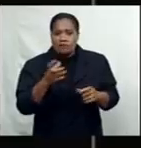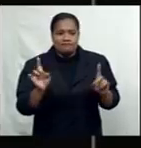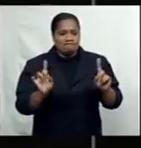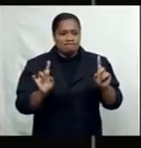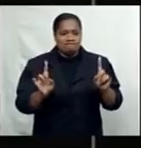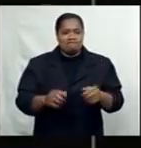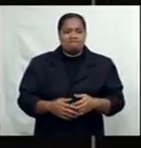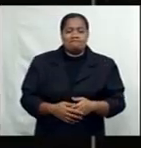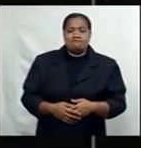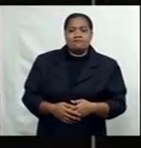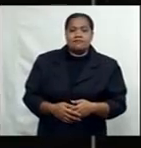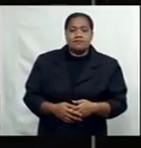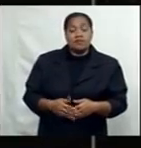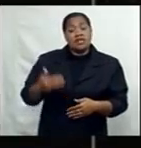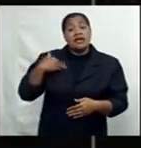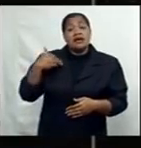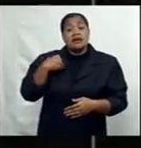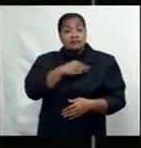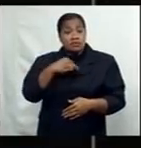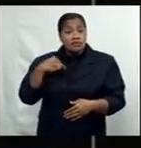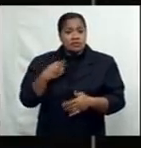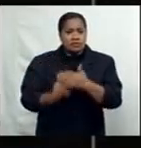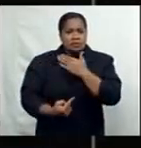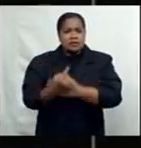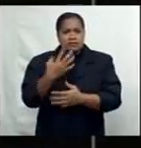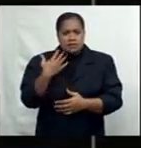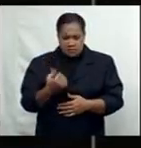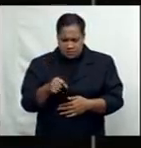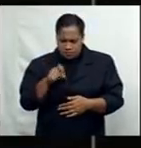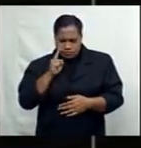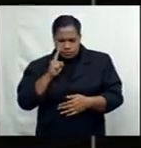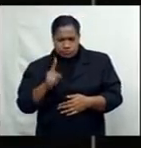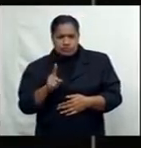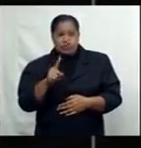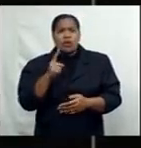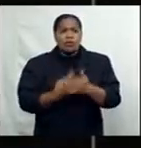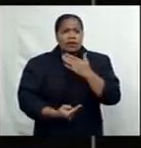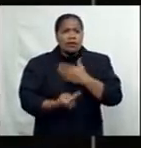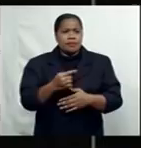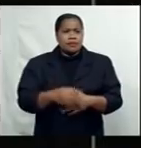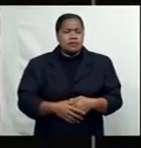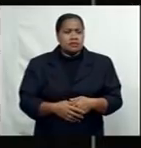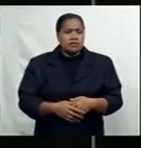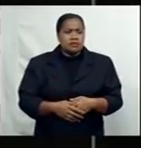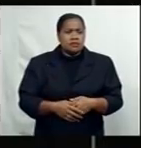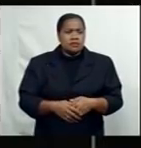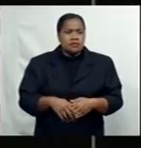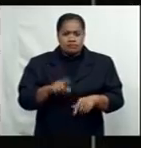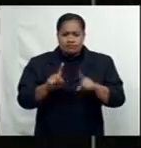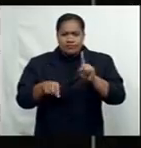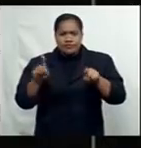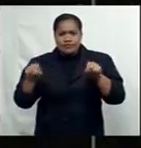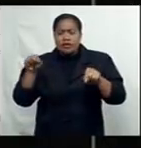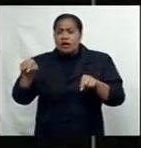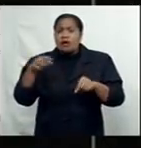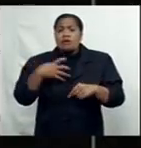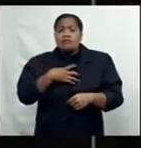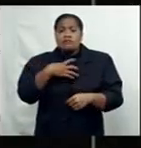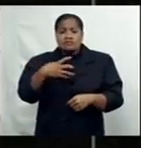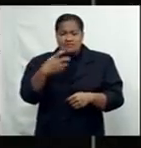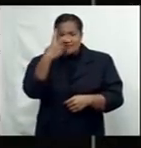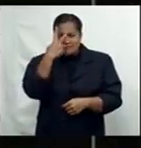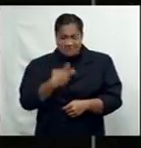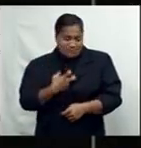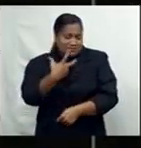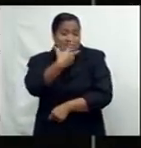The Health Ministry has recently noted an influx in the number of elderly flocking to various vaccination sites to either get